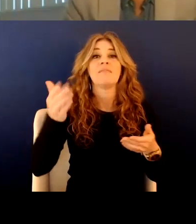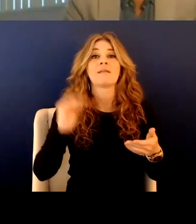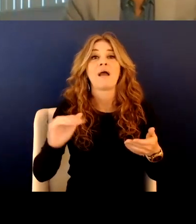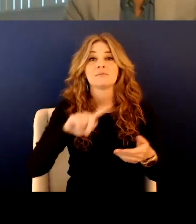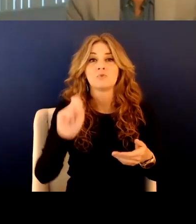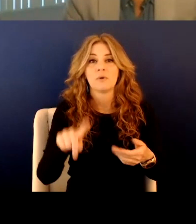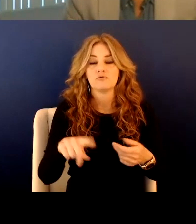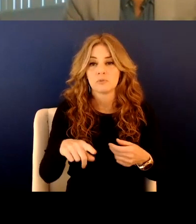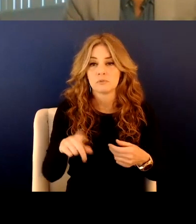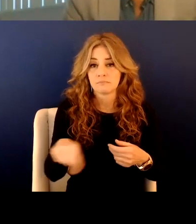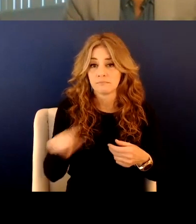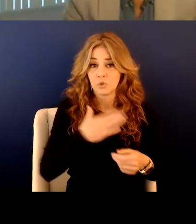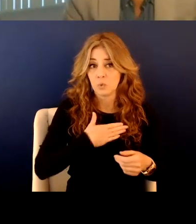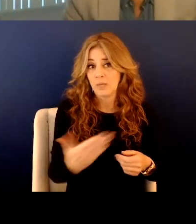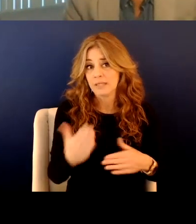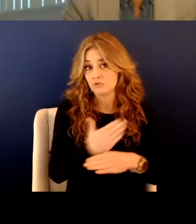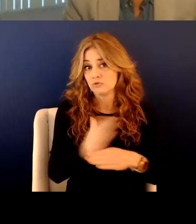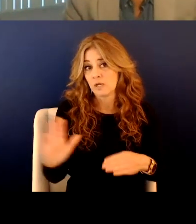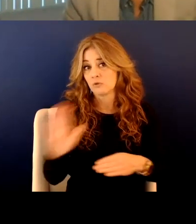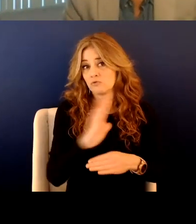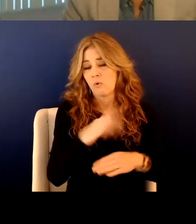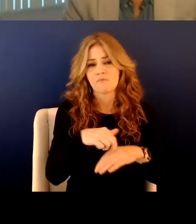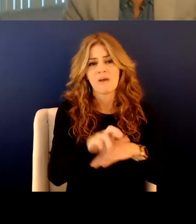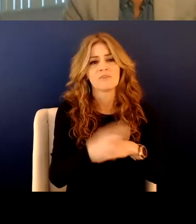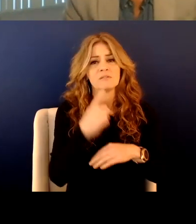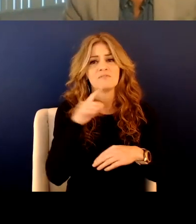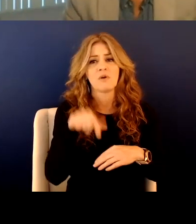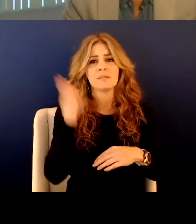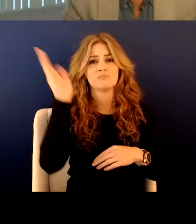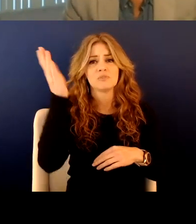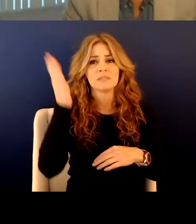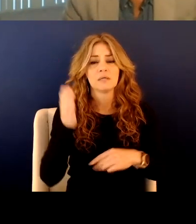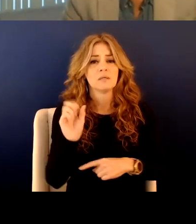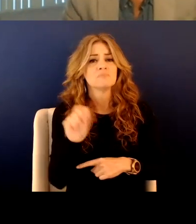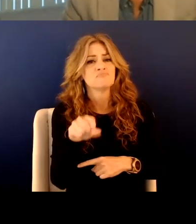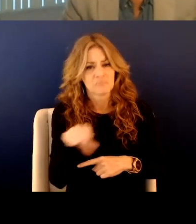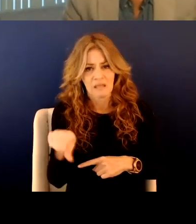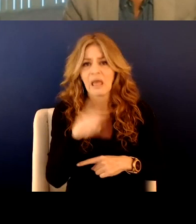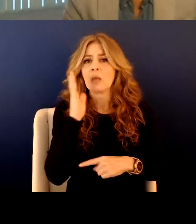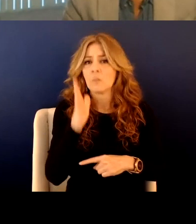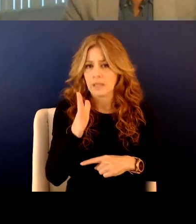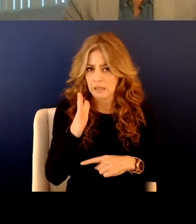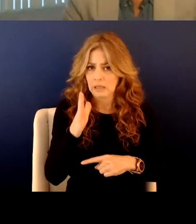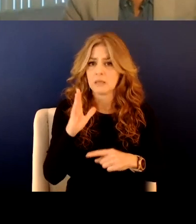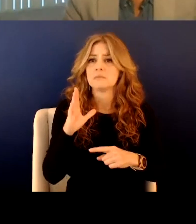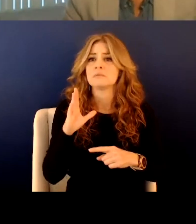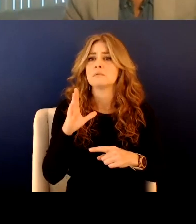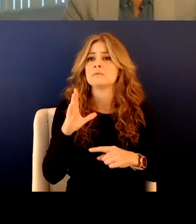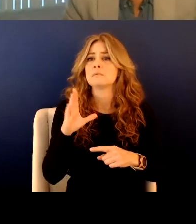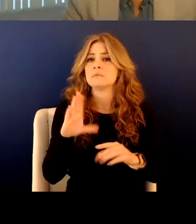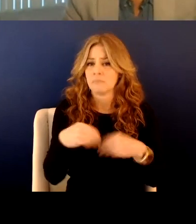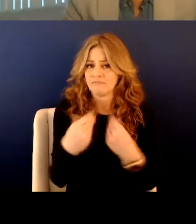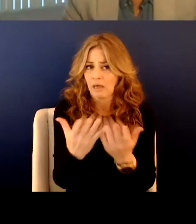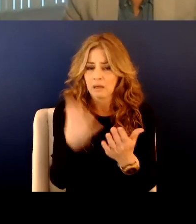Would you be willing to share your reference list for this presentation? Yes, they will put that in their presentation. And you